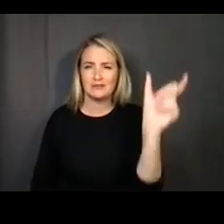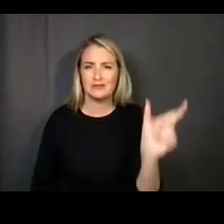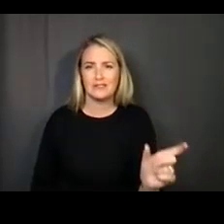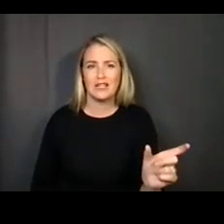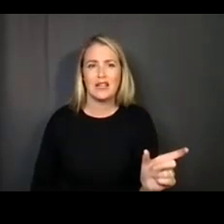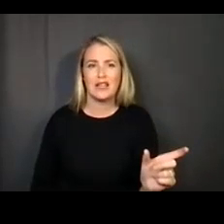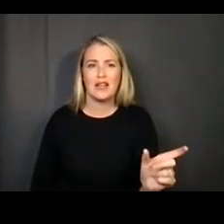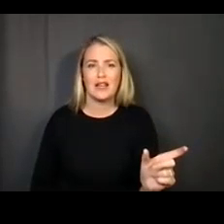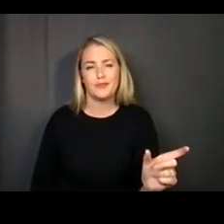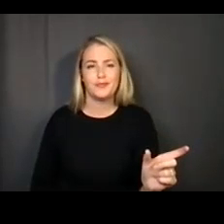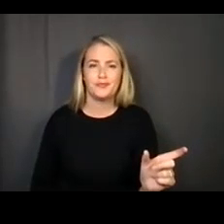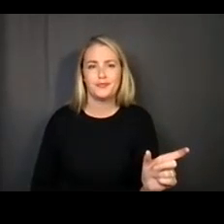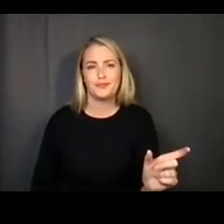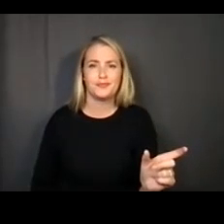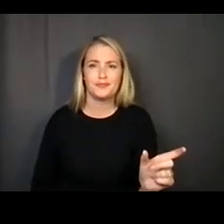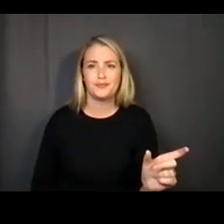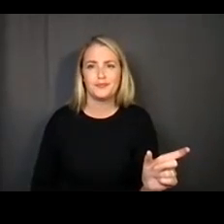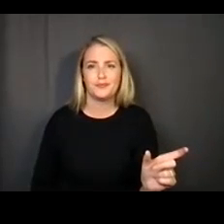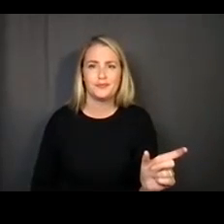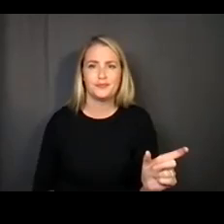2 vertical